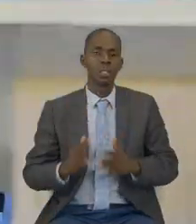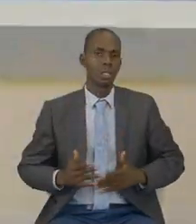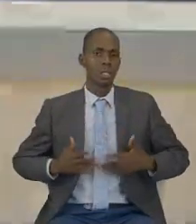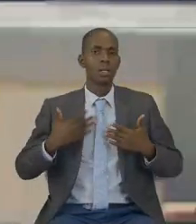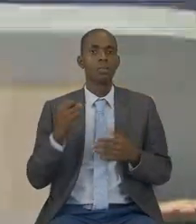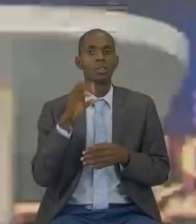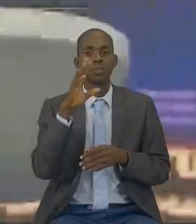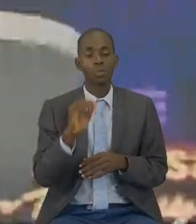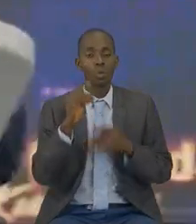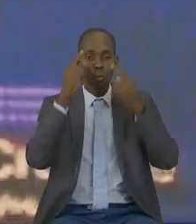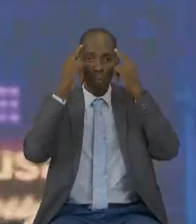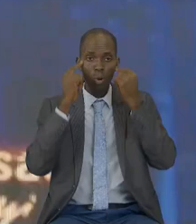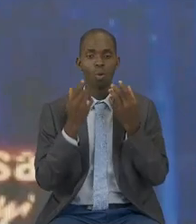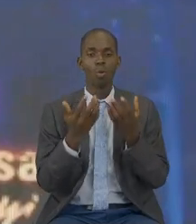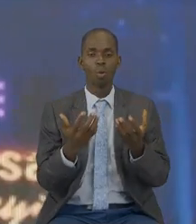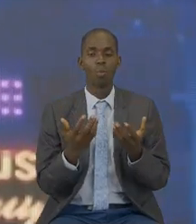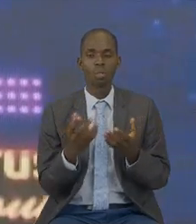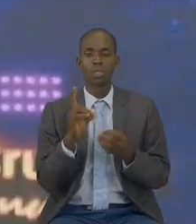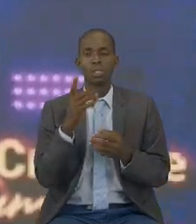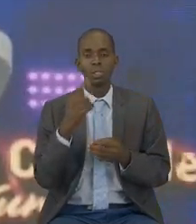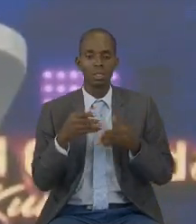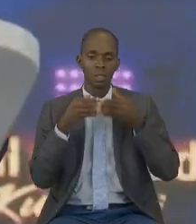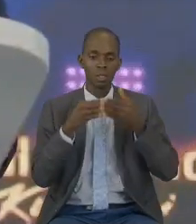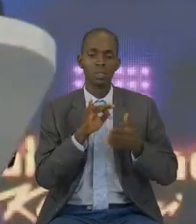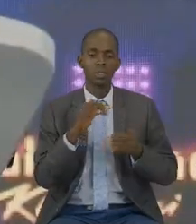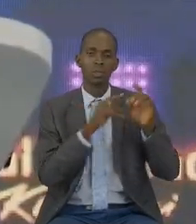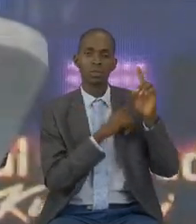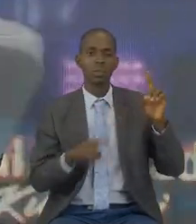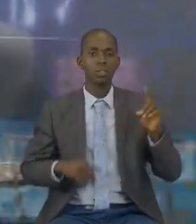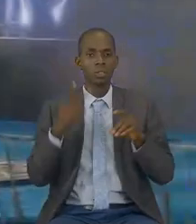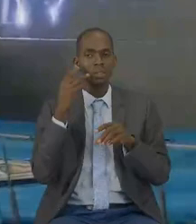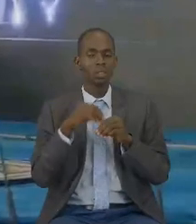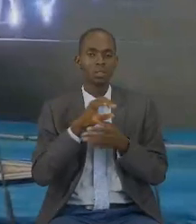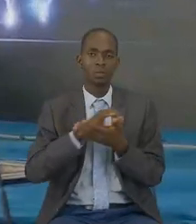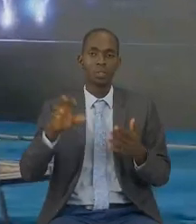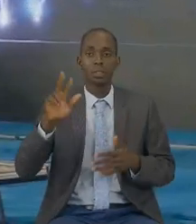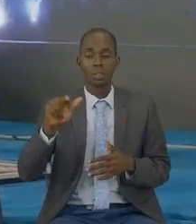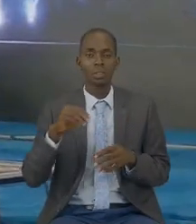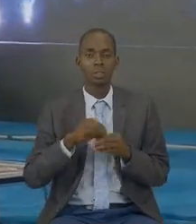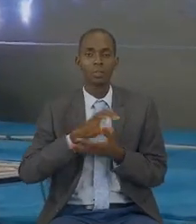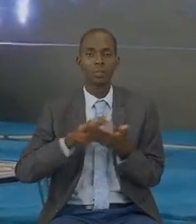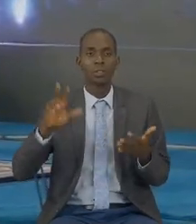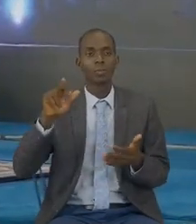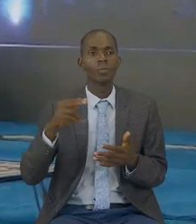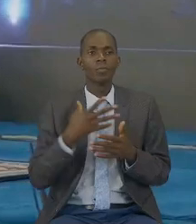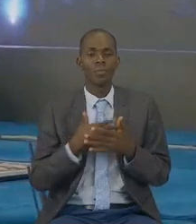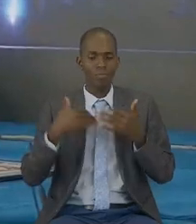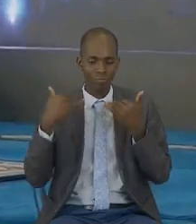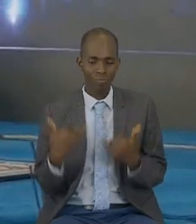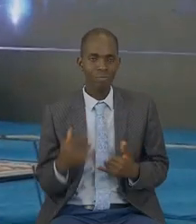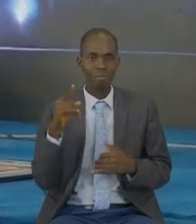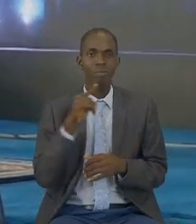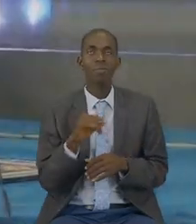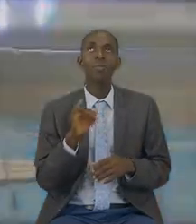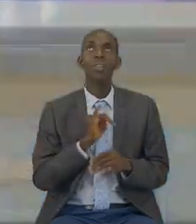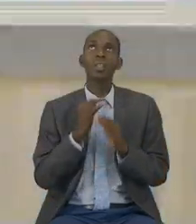he wanted the guidance of the Lord. Look at verse 13. In verse 13 it says, now therefore I